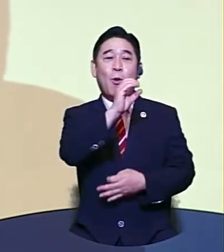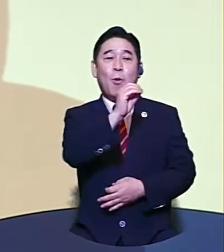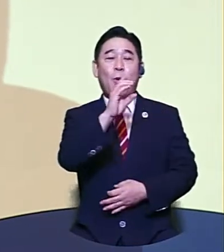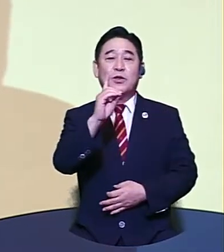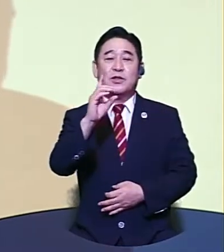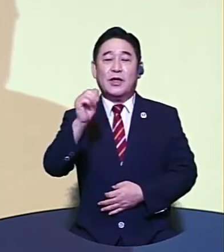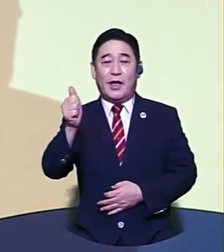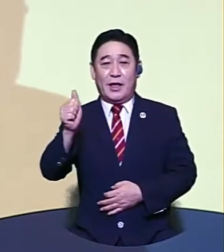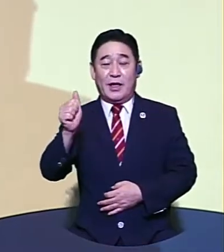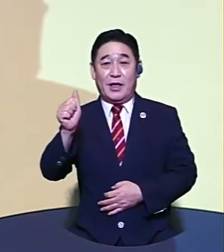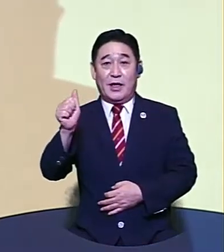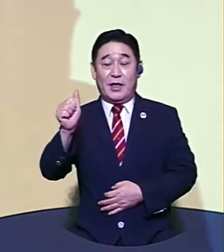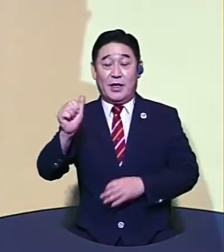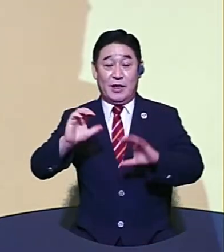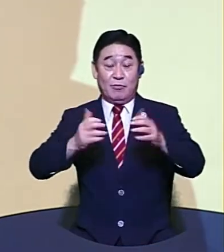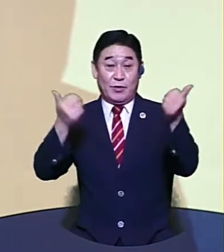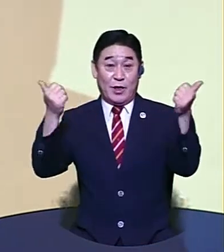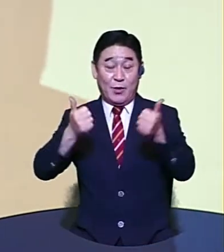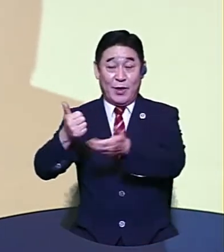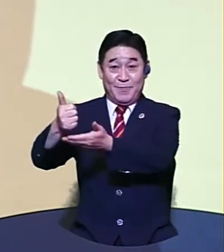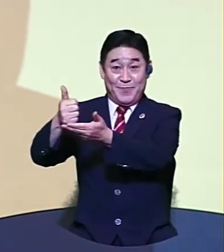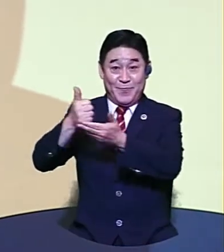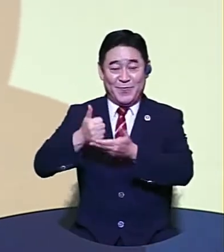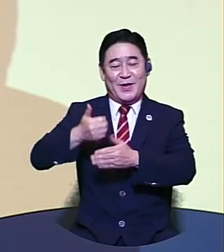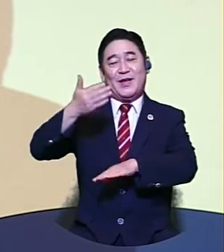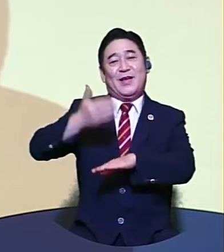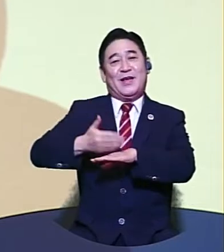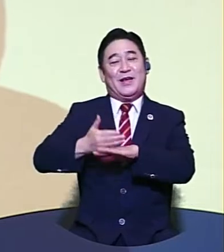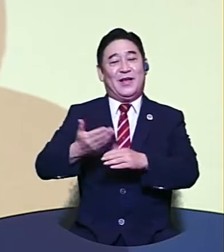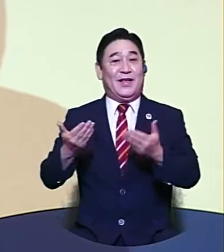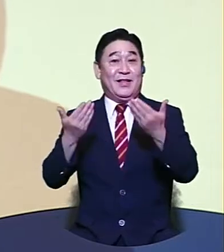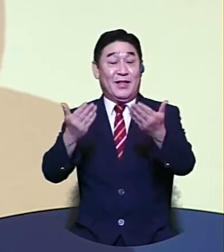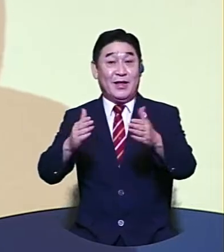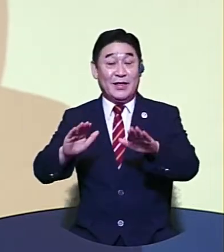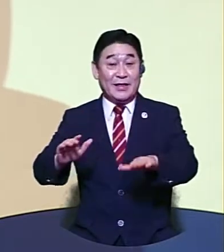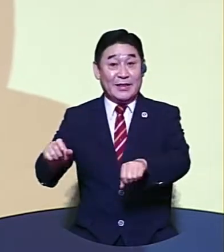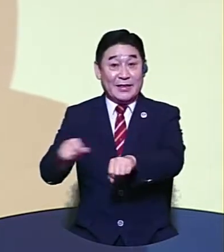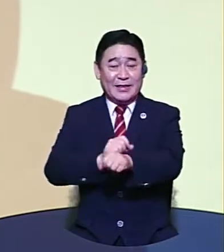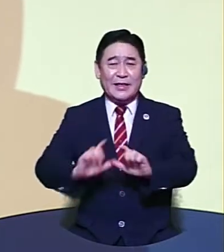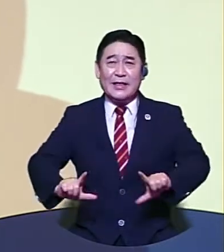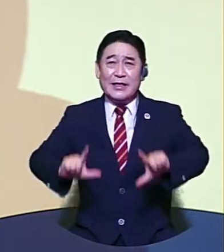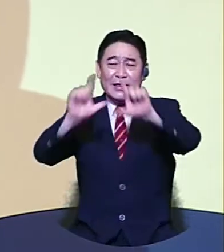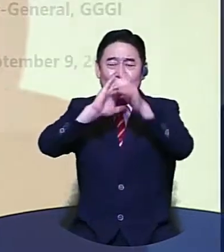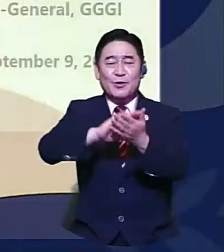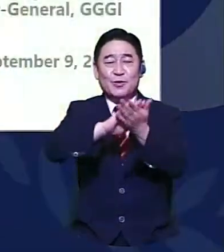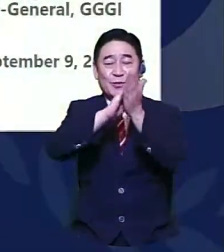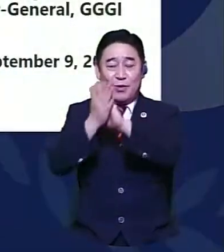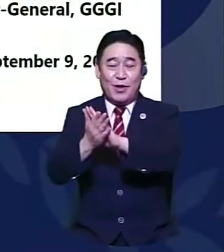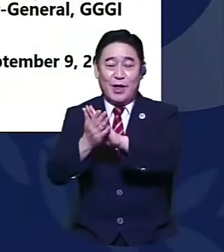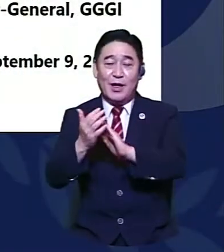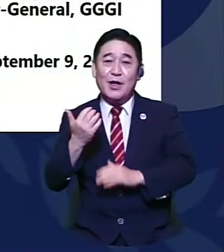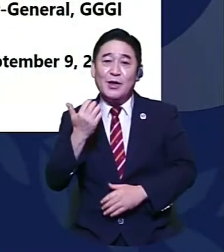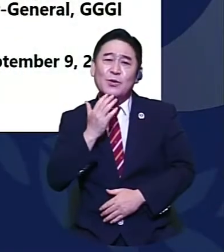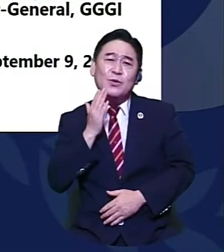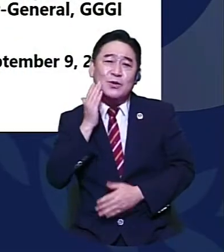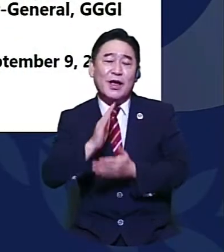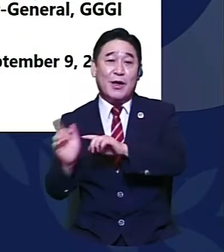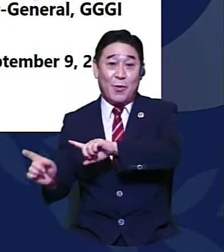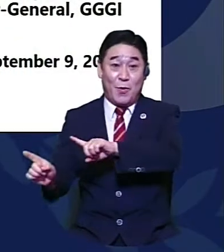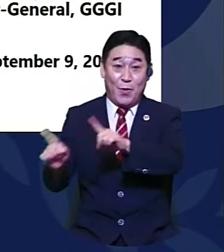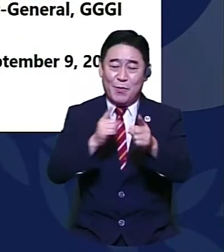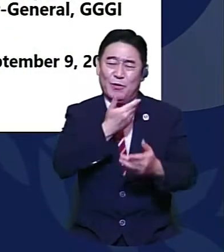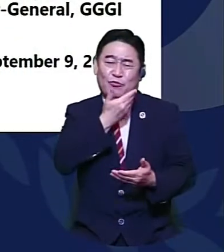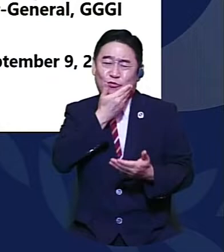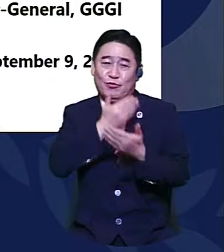important topic of greening the recovery. And indeed, I would be happy to speak about how green ODA